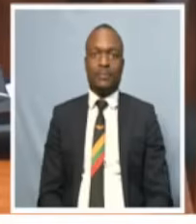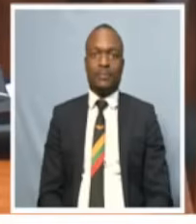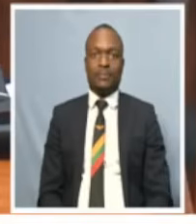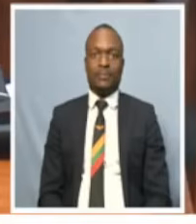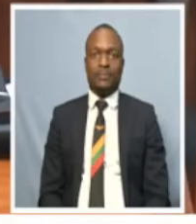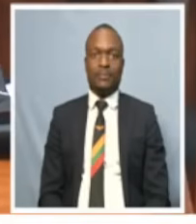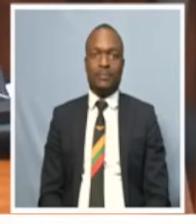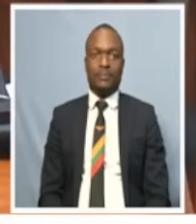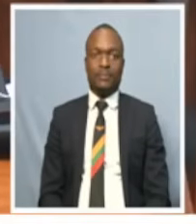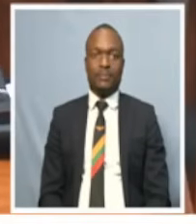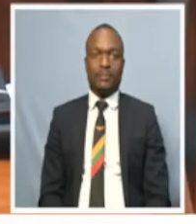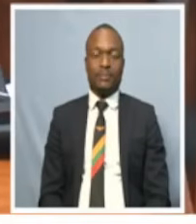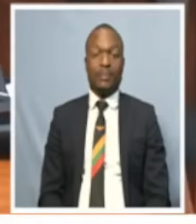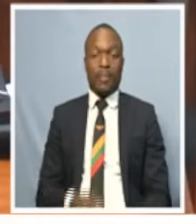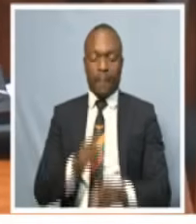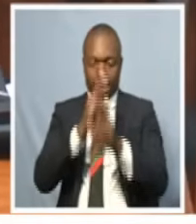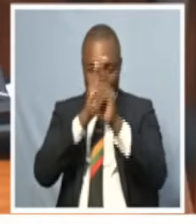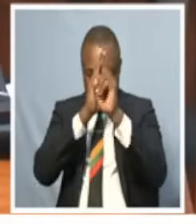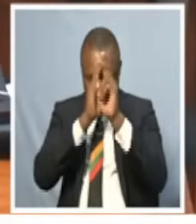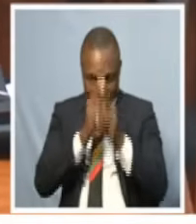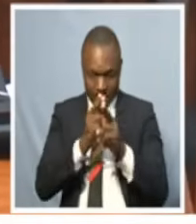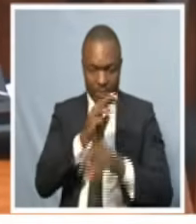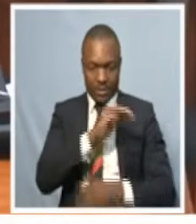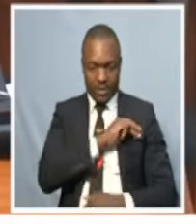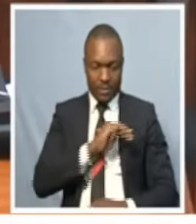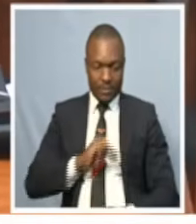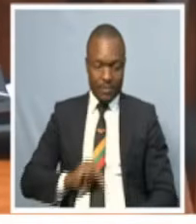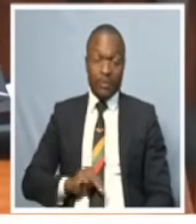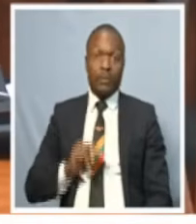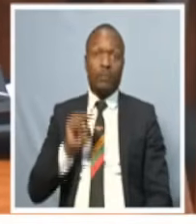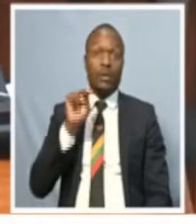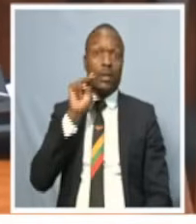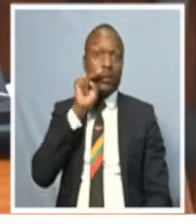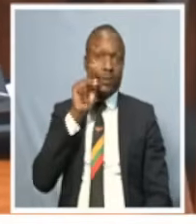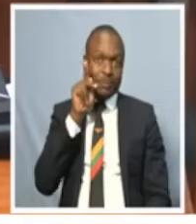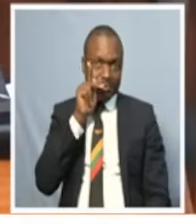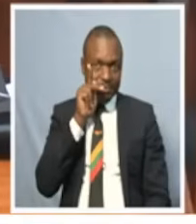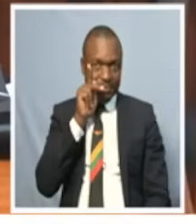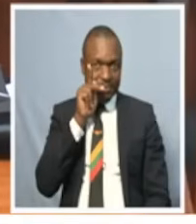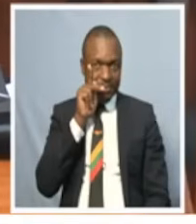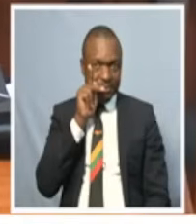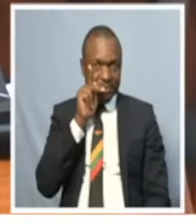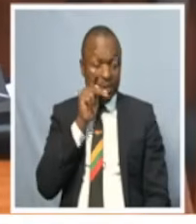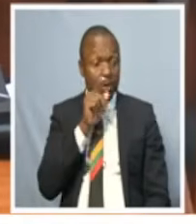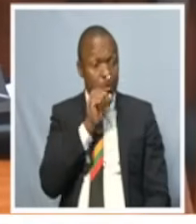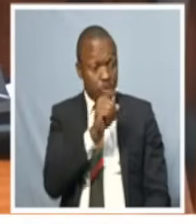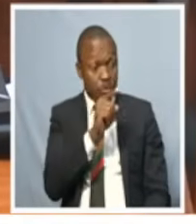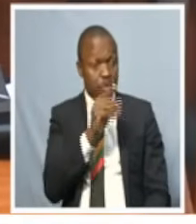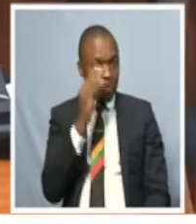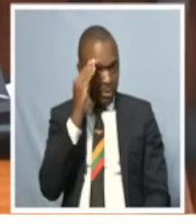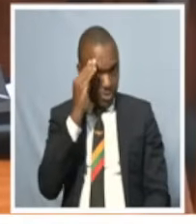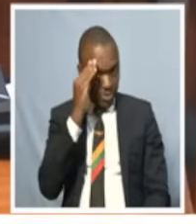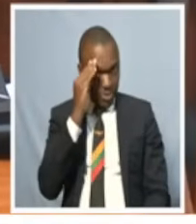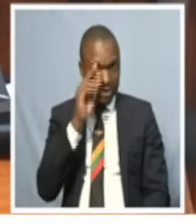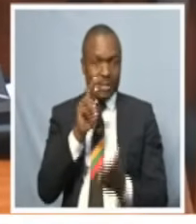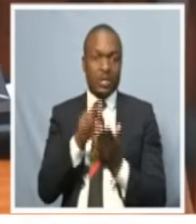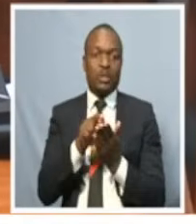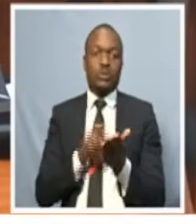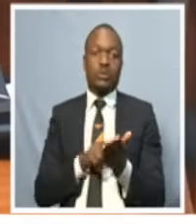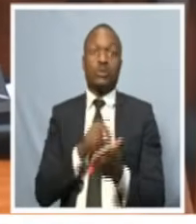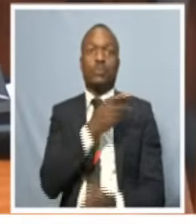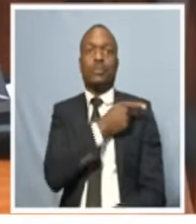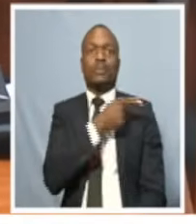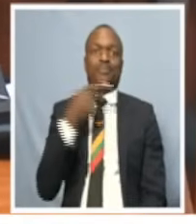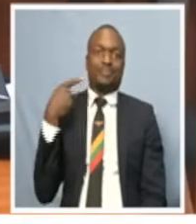Okay. The honorable member for Nakonde. I think we know the rules of the game, of